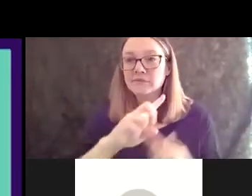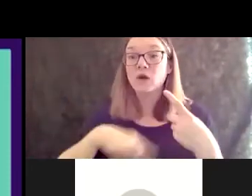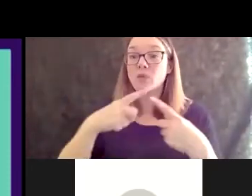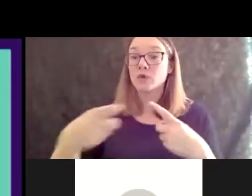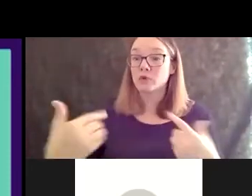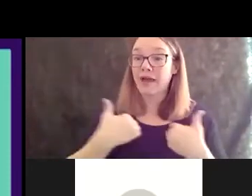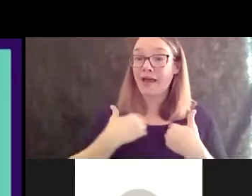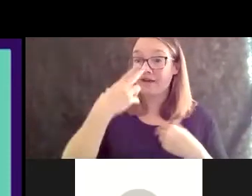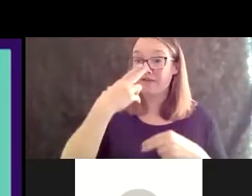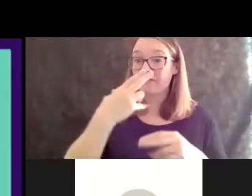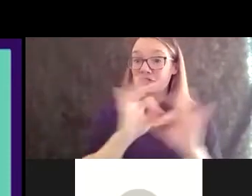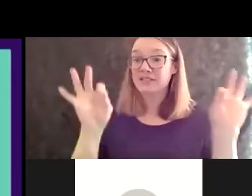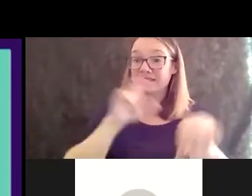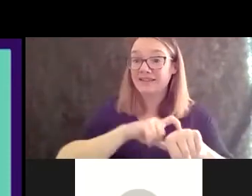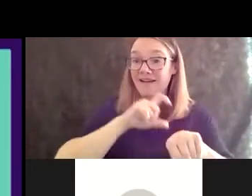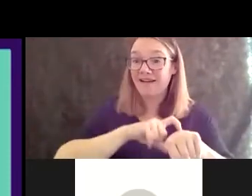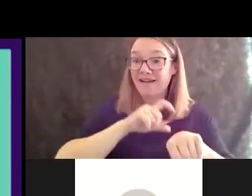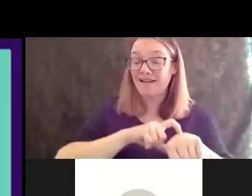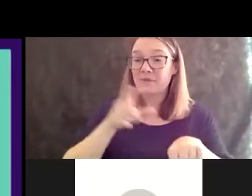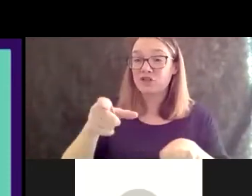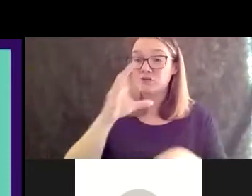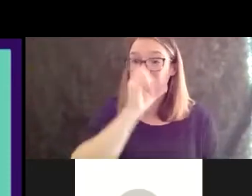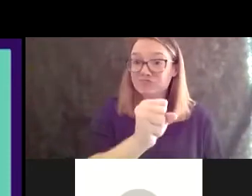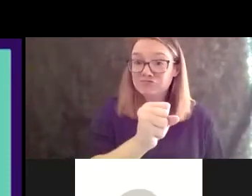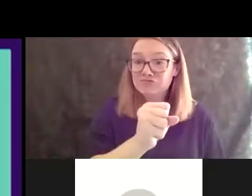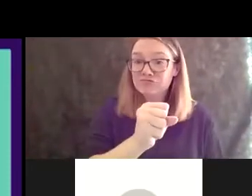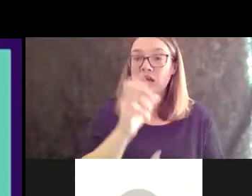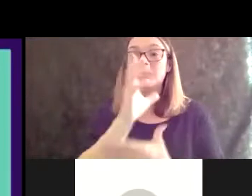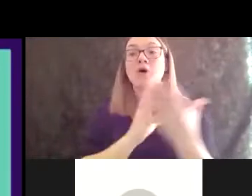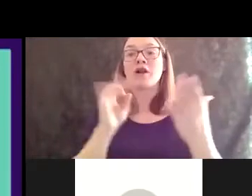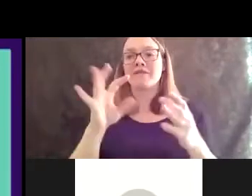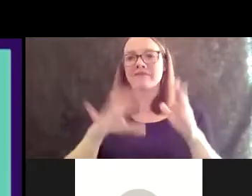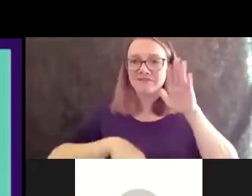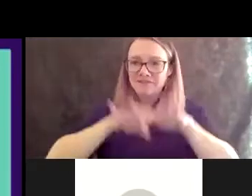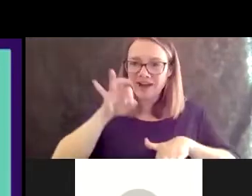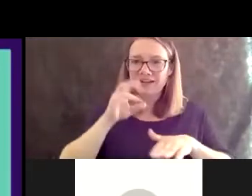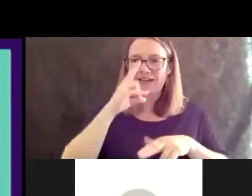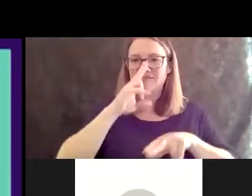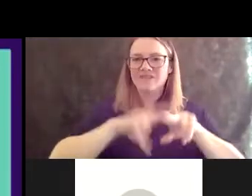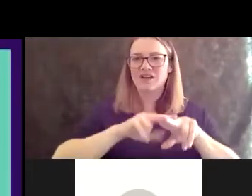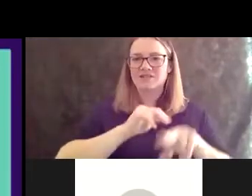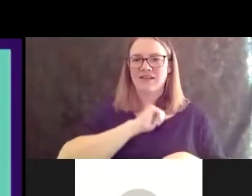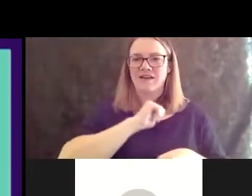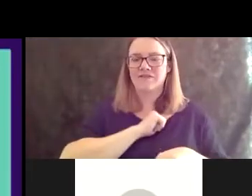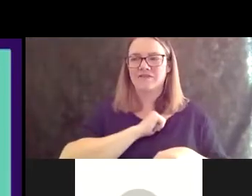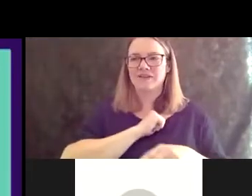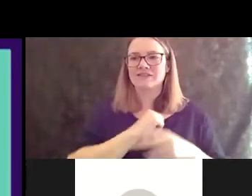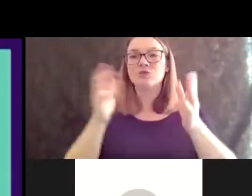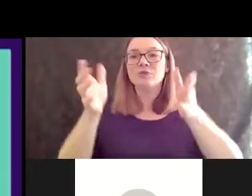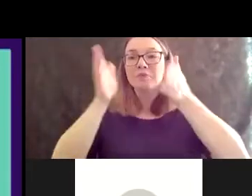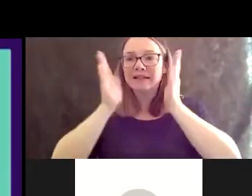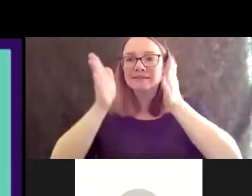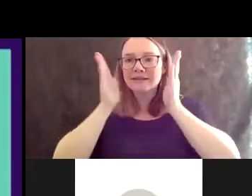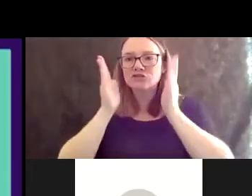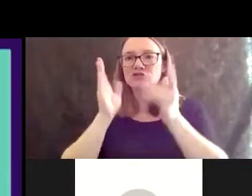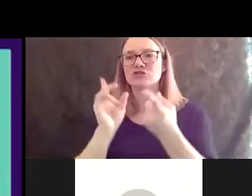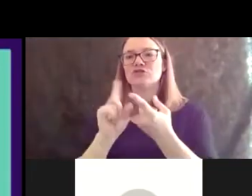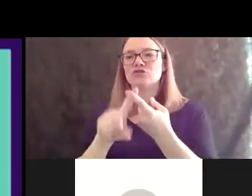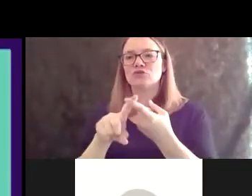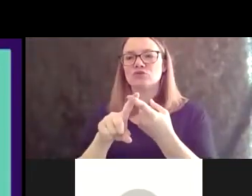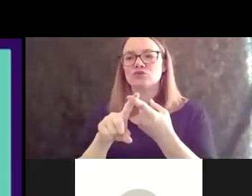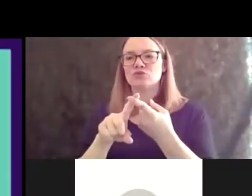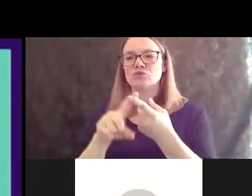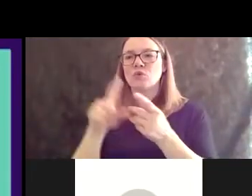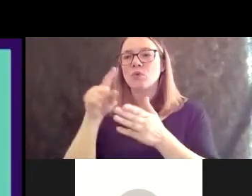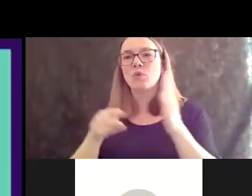time? Part of finding your fun self is bringing in that mindfulness. So paying attention to what